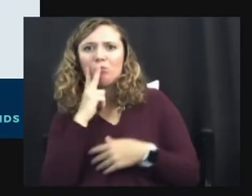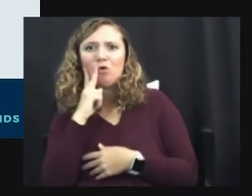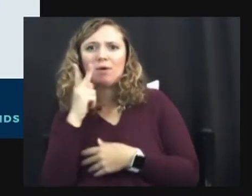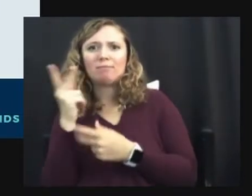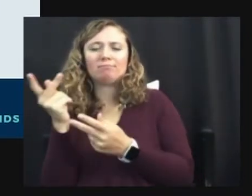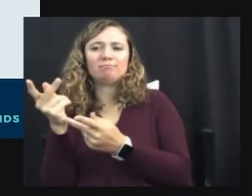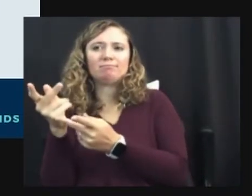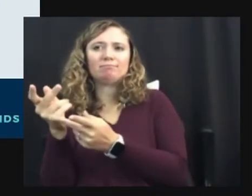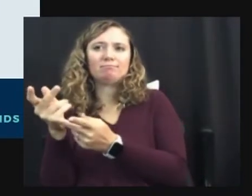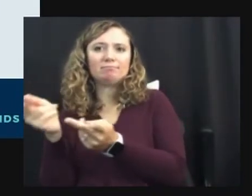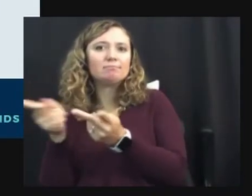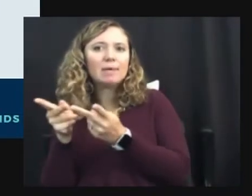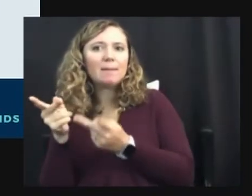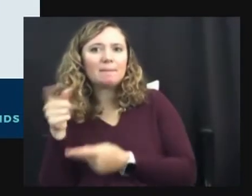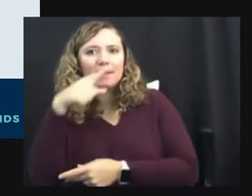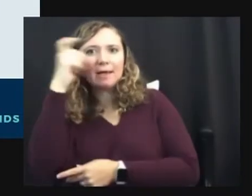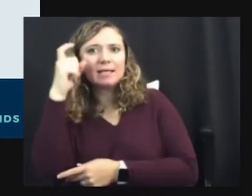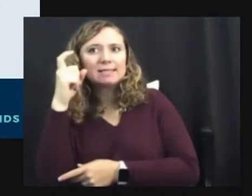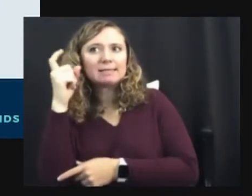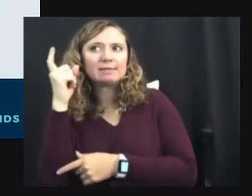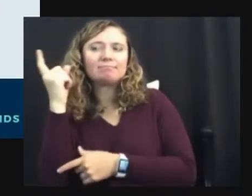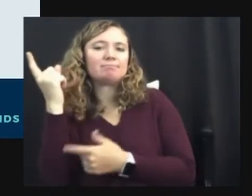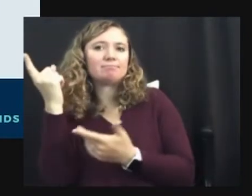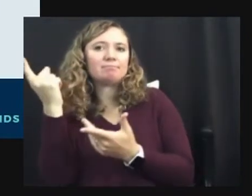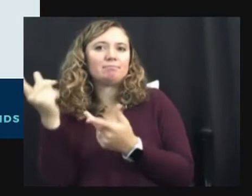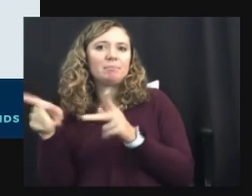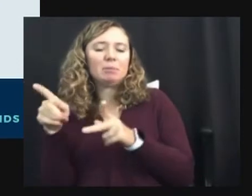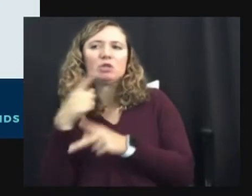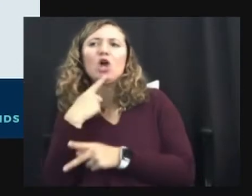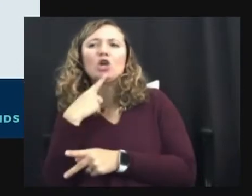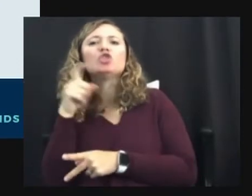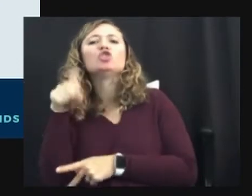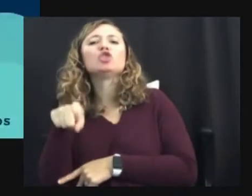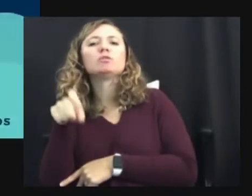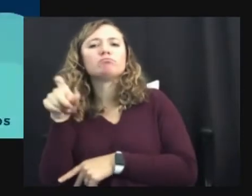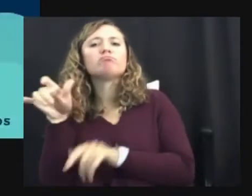We do things because that's what everyone is telling us we're supposed to do.